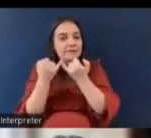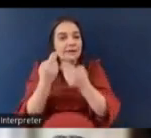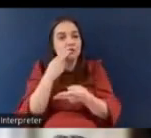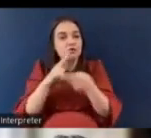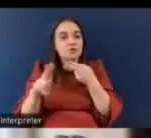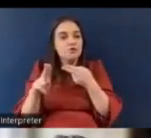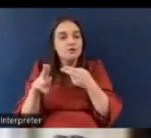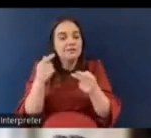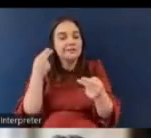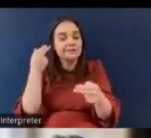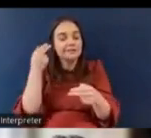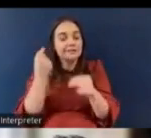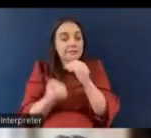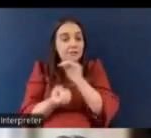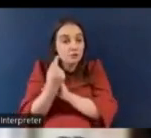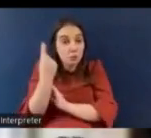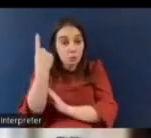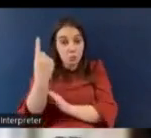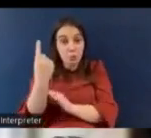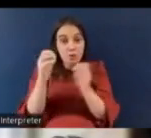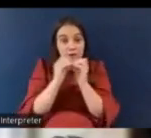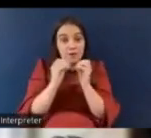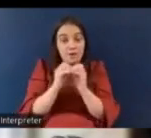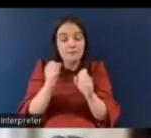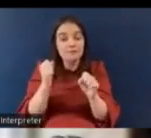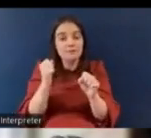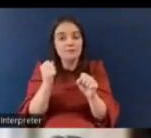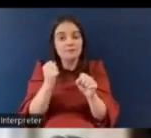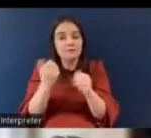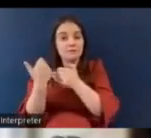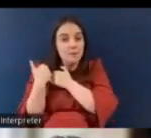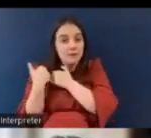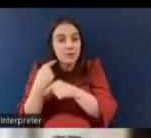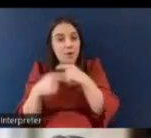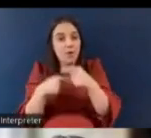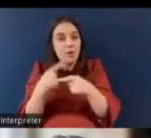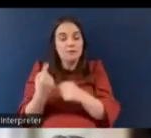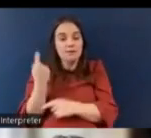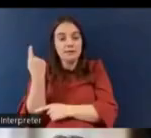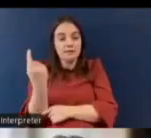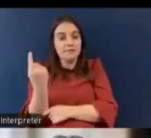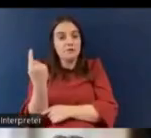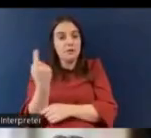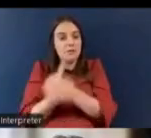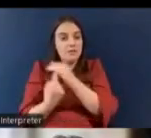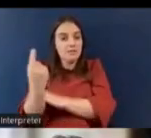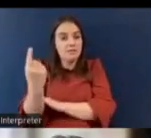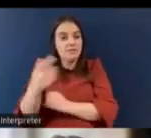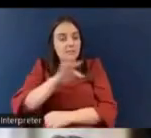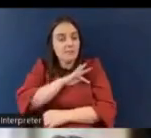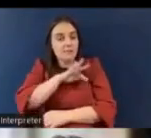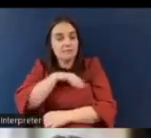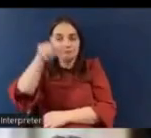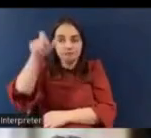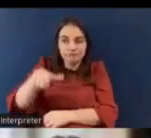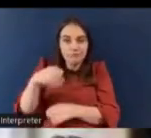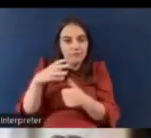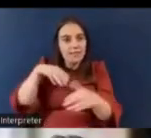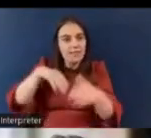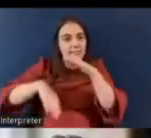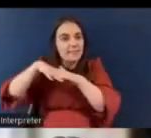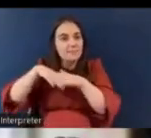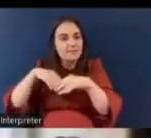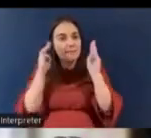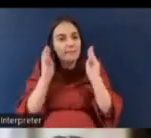mean, in conclusion, one of the comments that was made is that the onus is always going back to the individual who only has enough or a certain amount of power and a certain